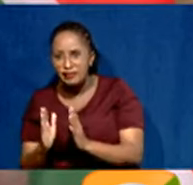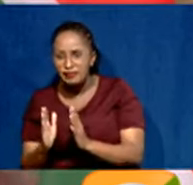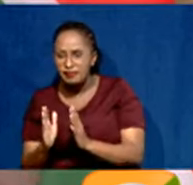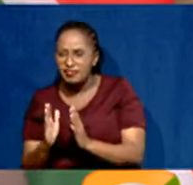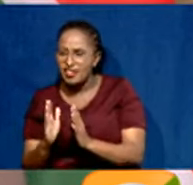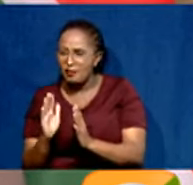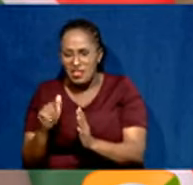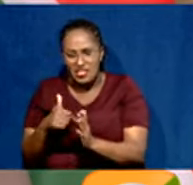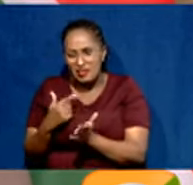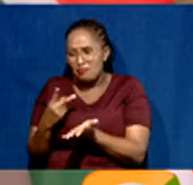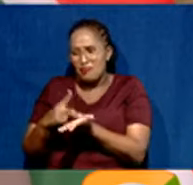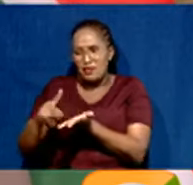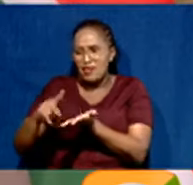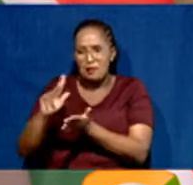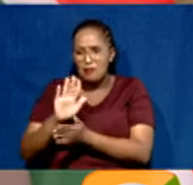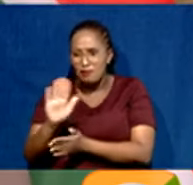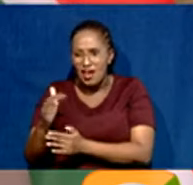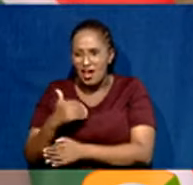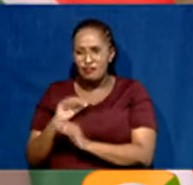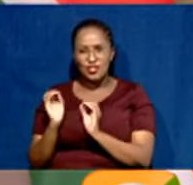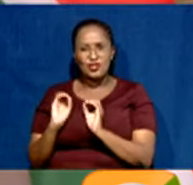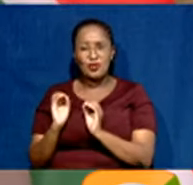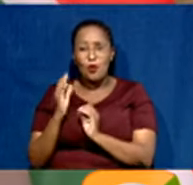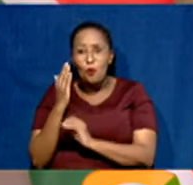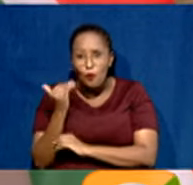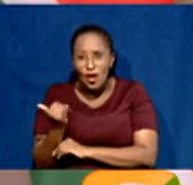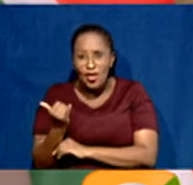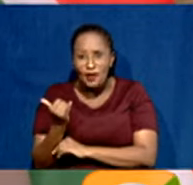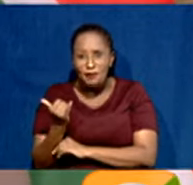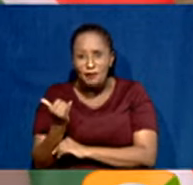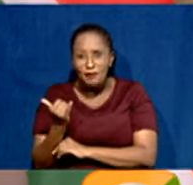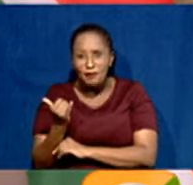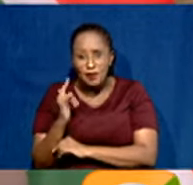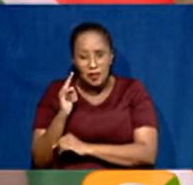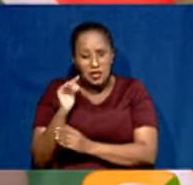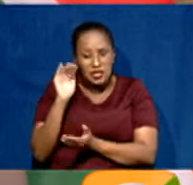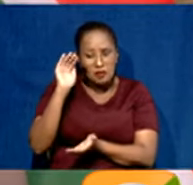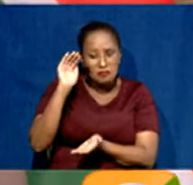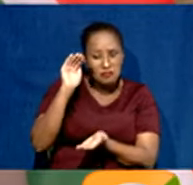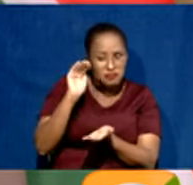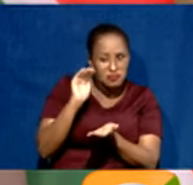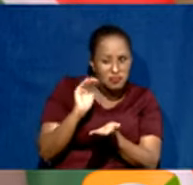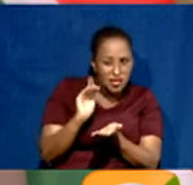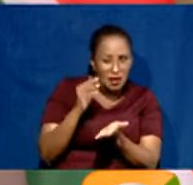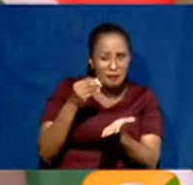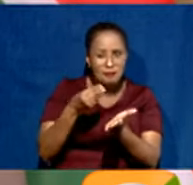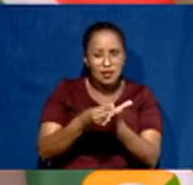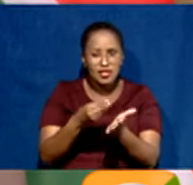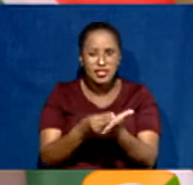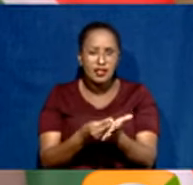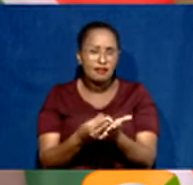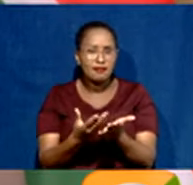I don't have salary for you this month because I have to reduce the price